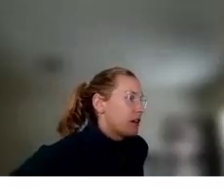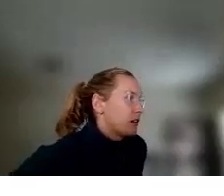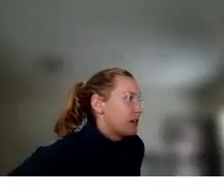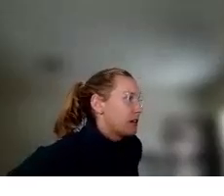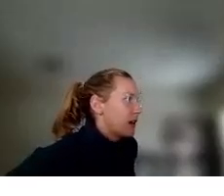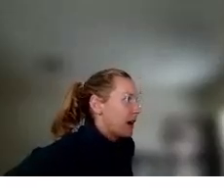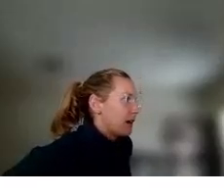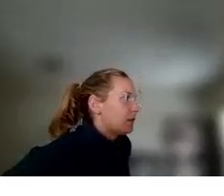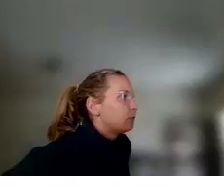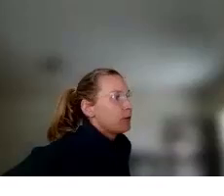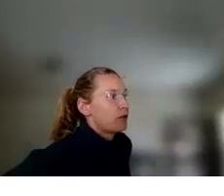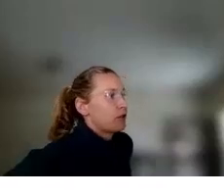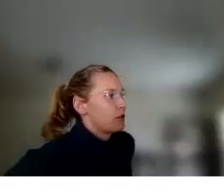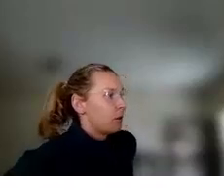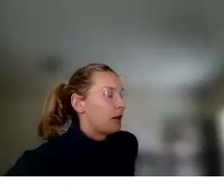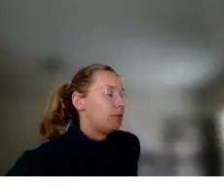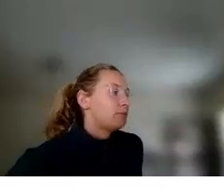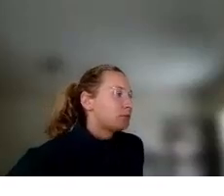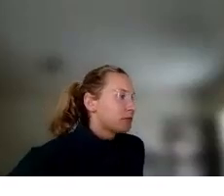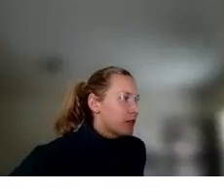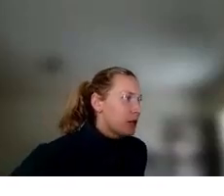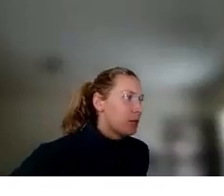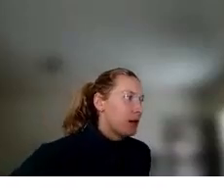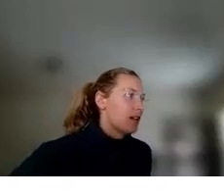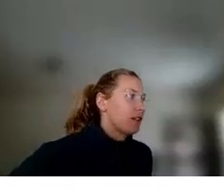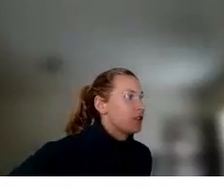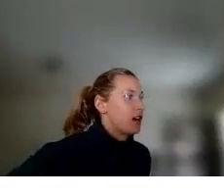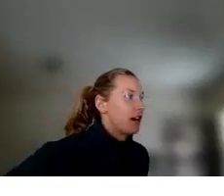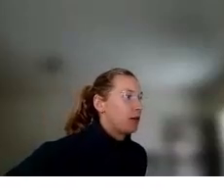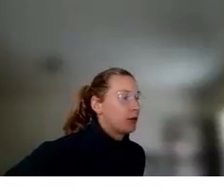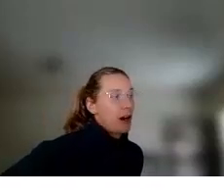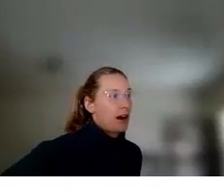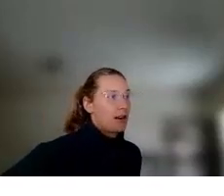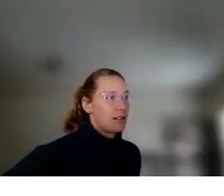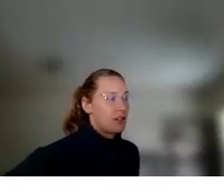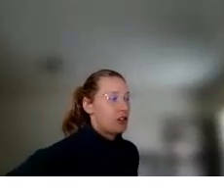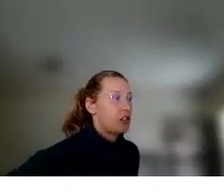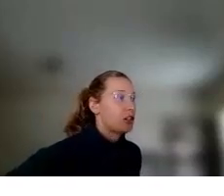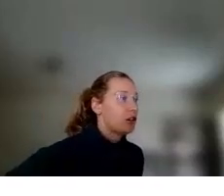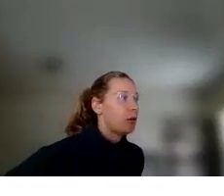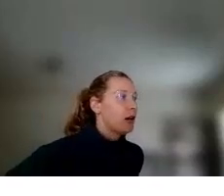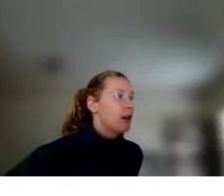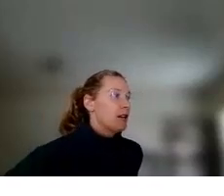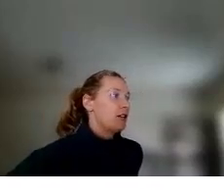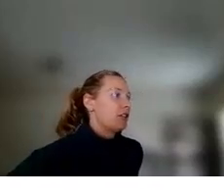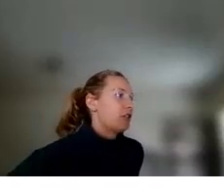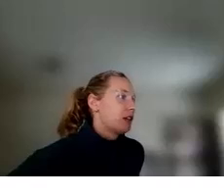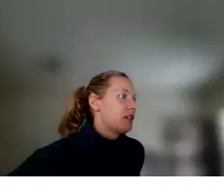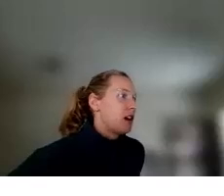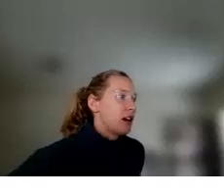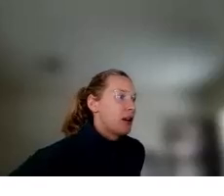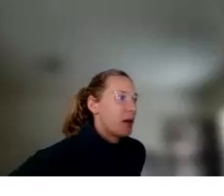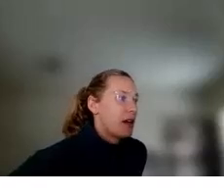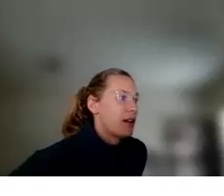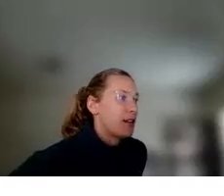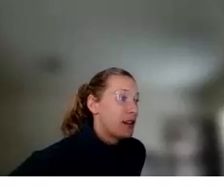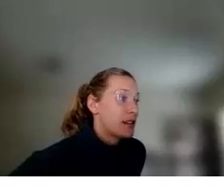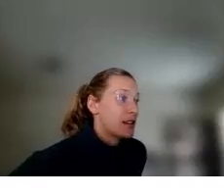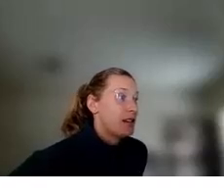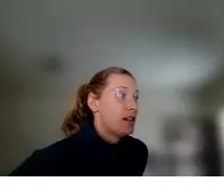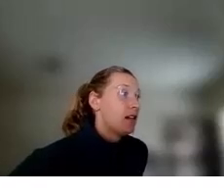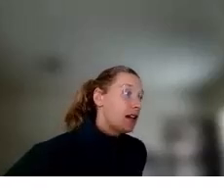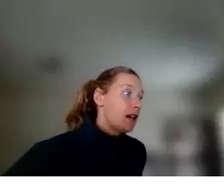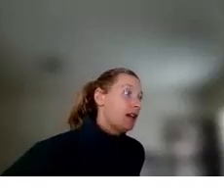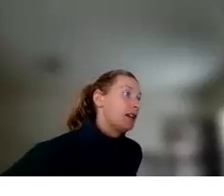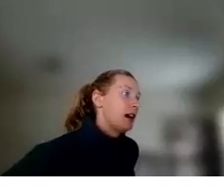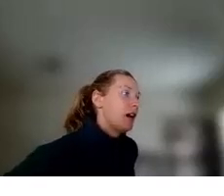examples here on this slide. The first one be if the child requires a G-tube, then you're going to document